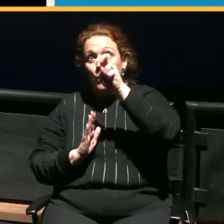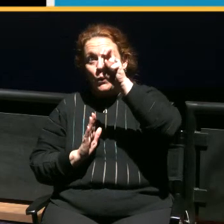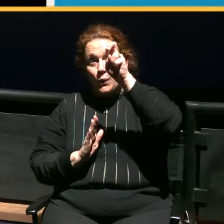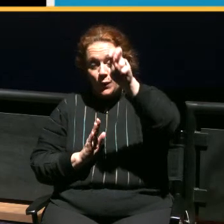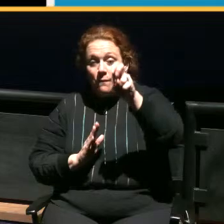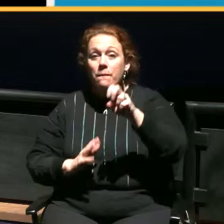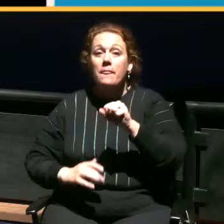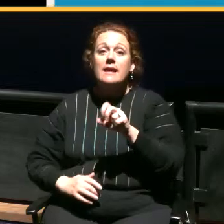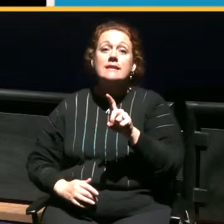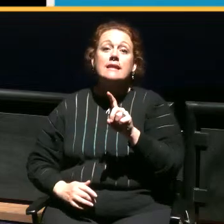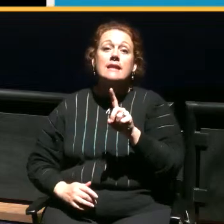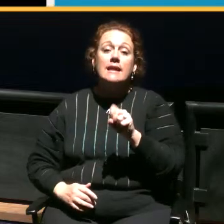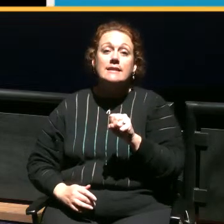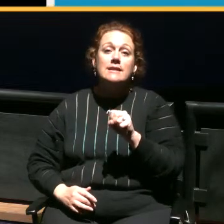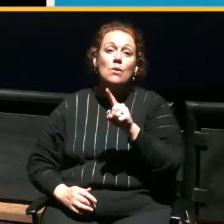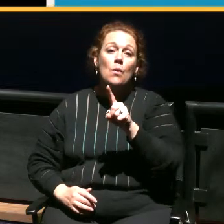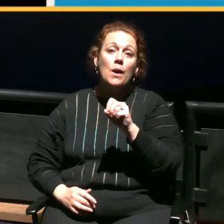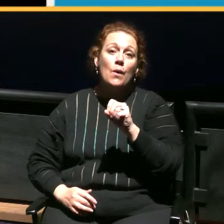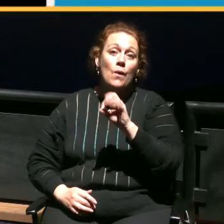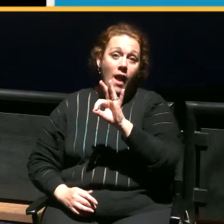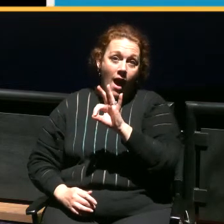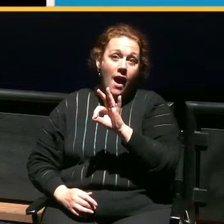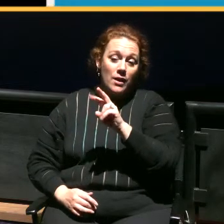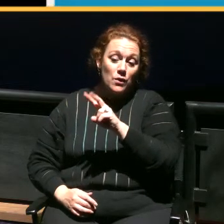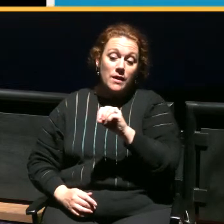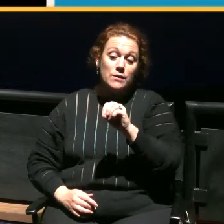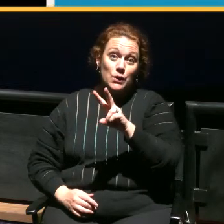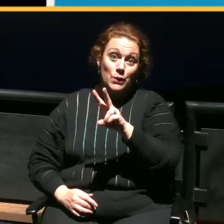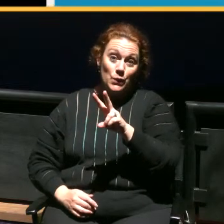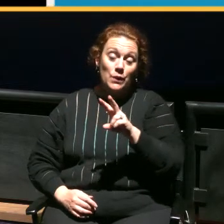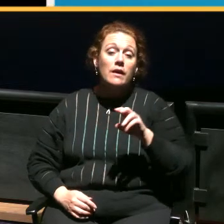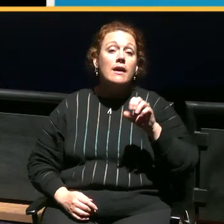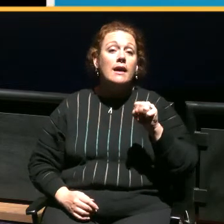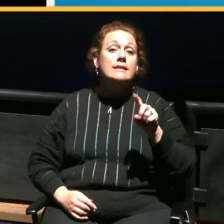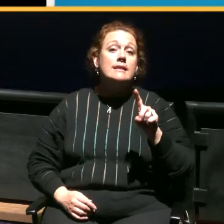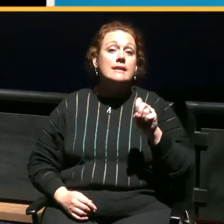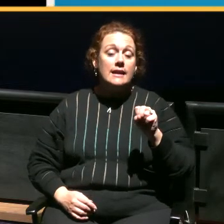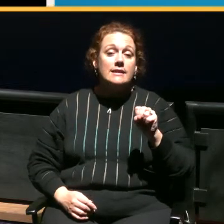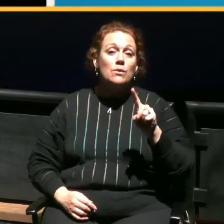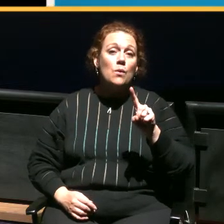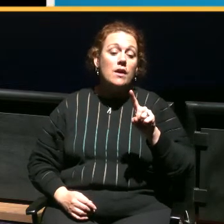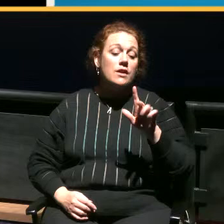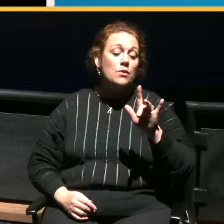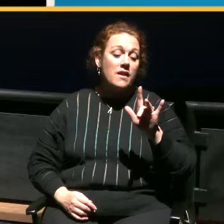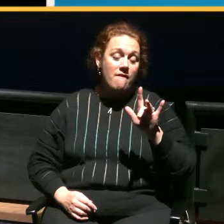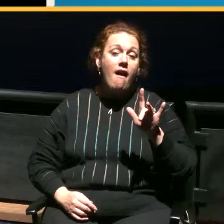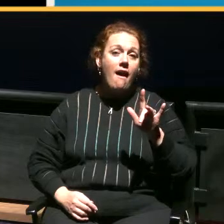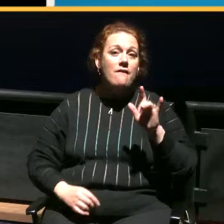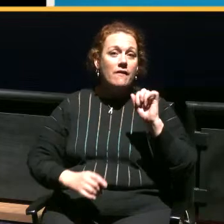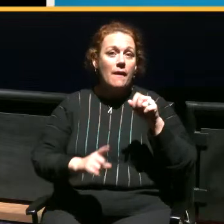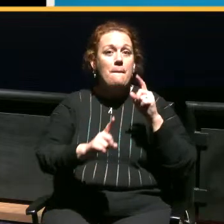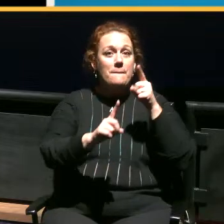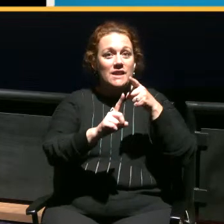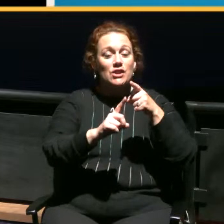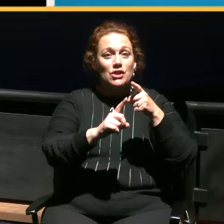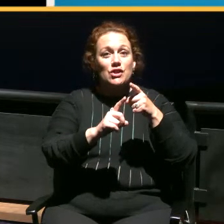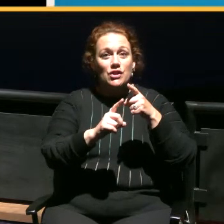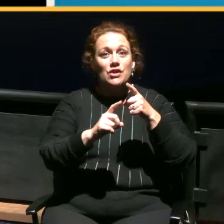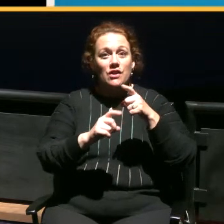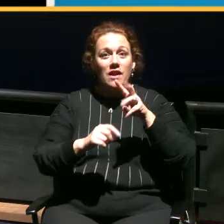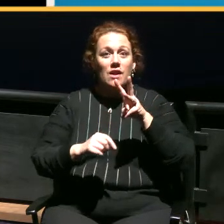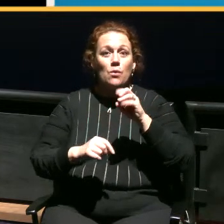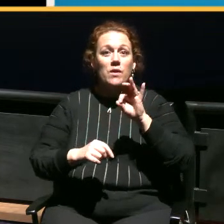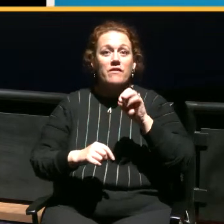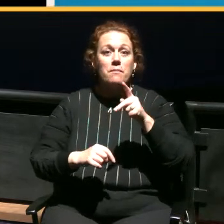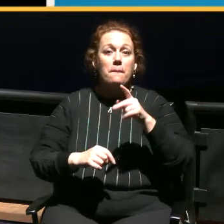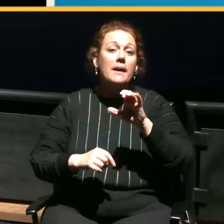on STS-109 in 2002 and STS-125, the mission that brought